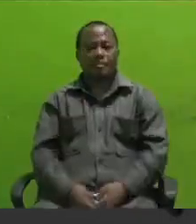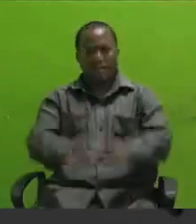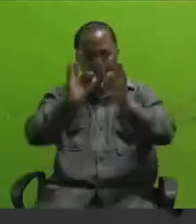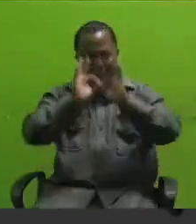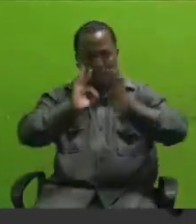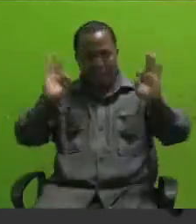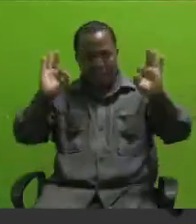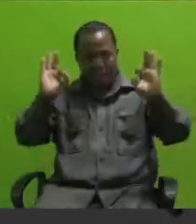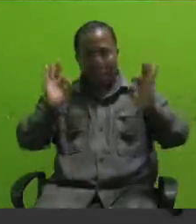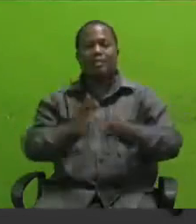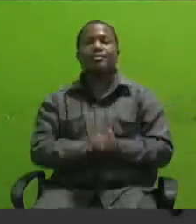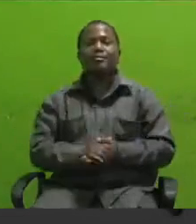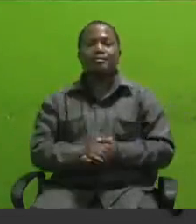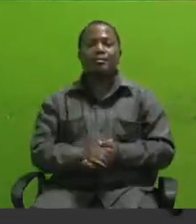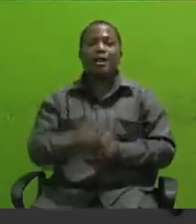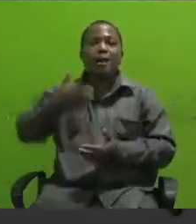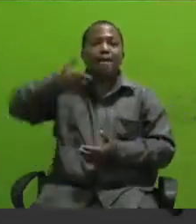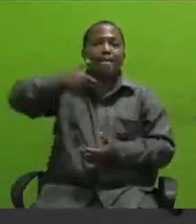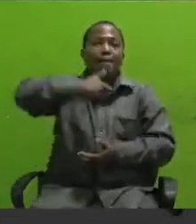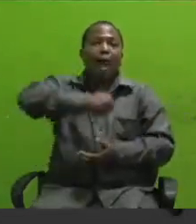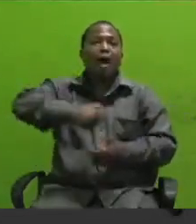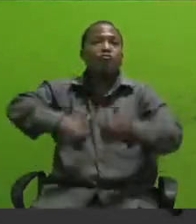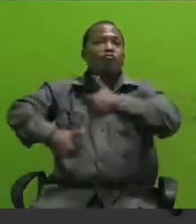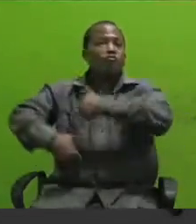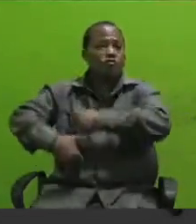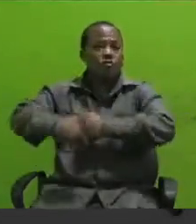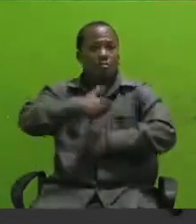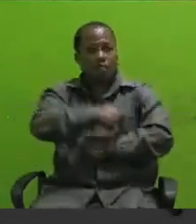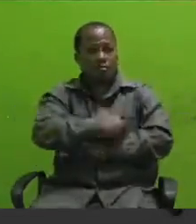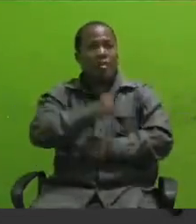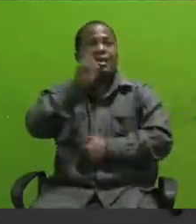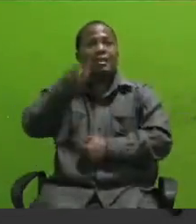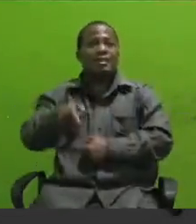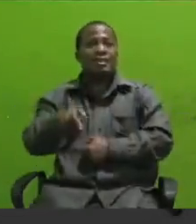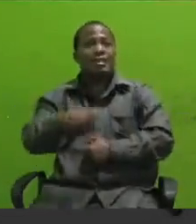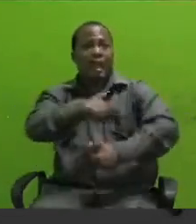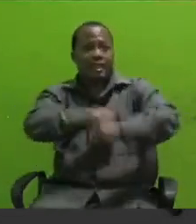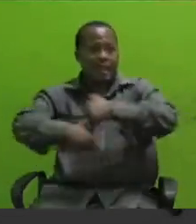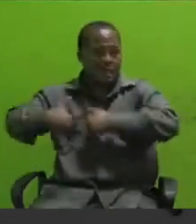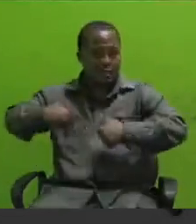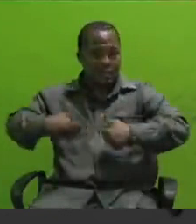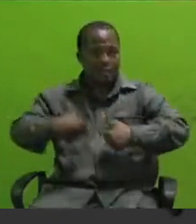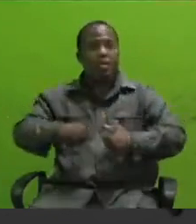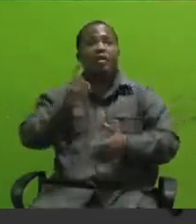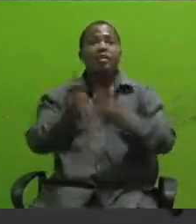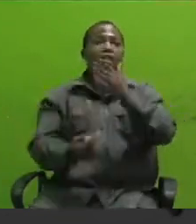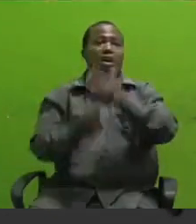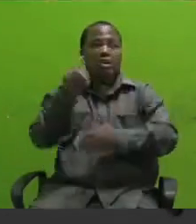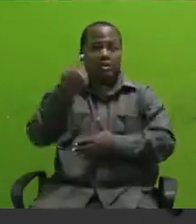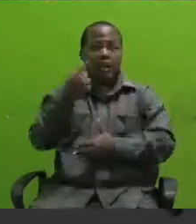my dear, perfume is flammable. So if it will be sprayed, will it result in fire?